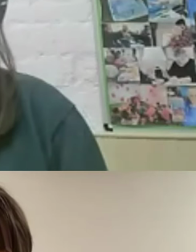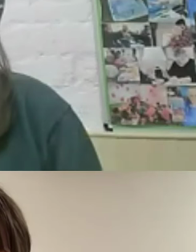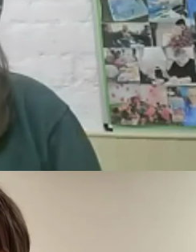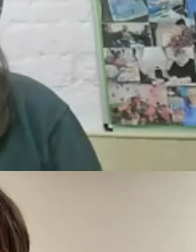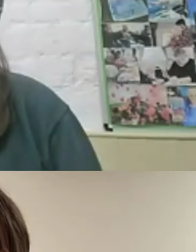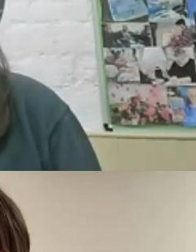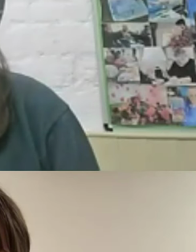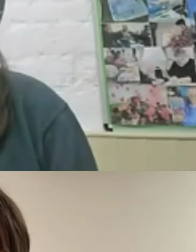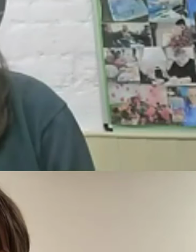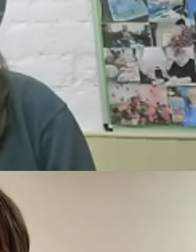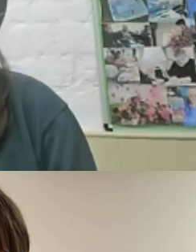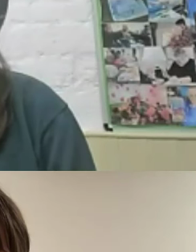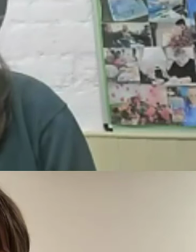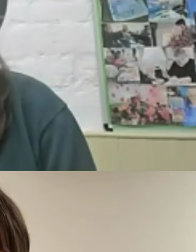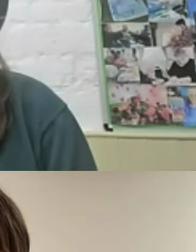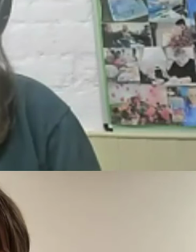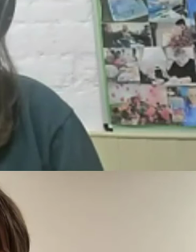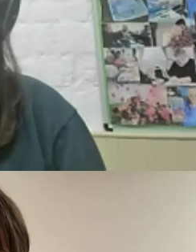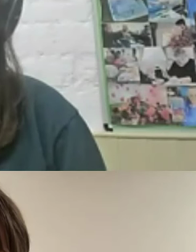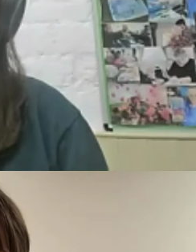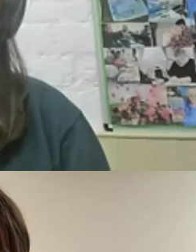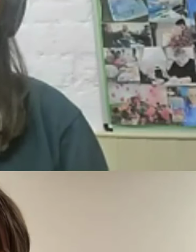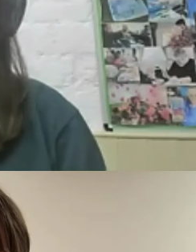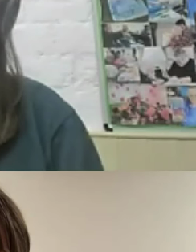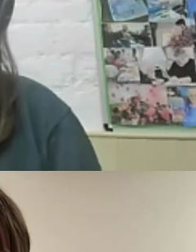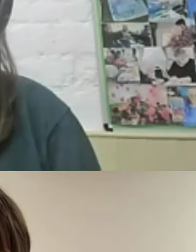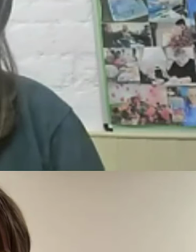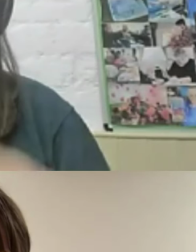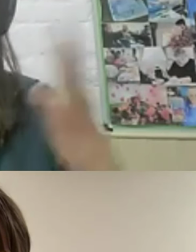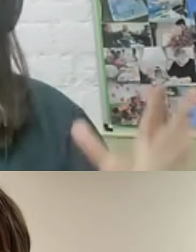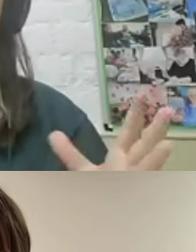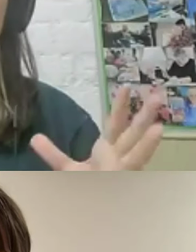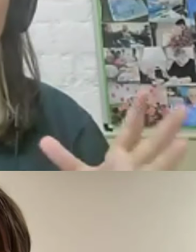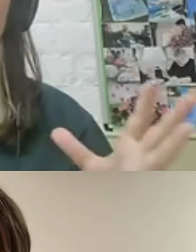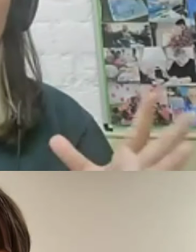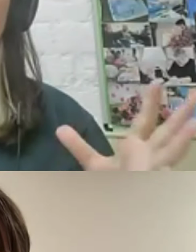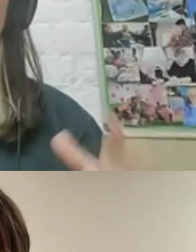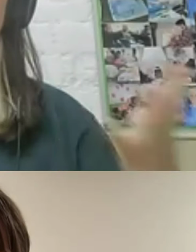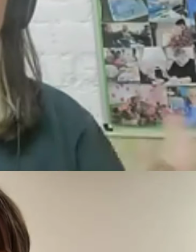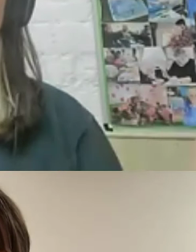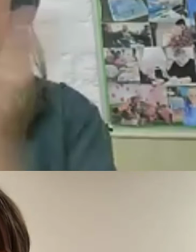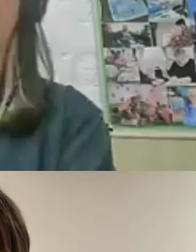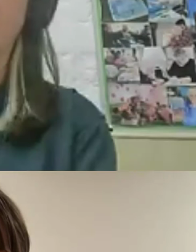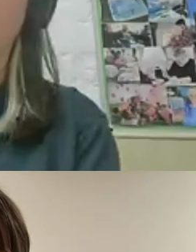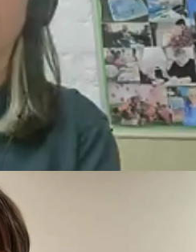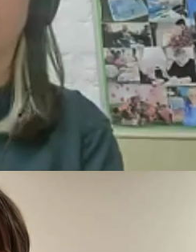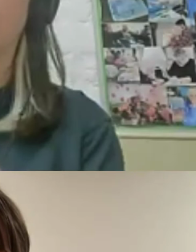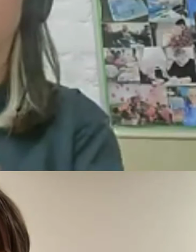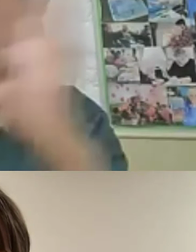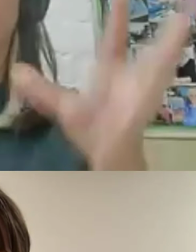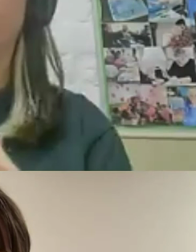And that really thinking about legacy and embedding into those organisations so that then they